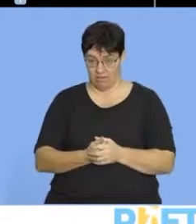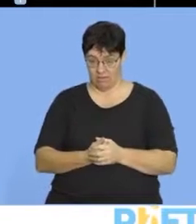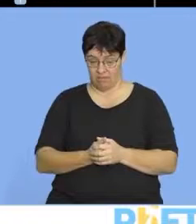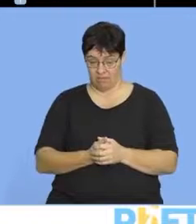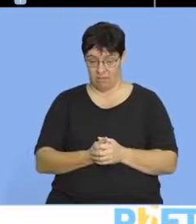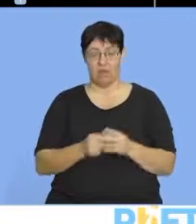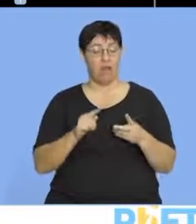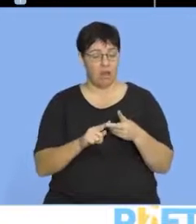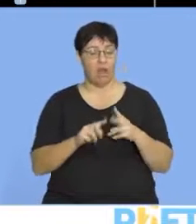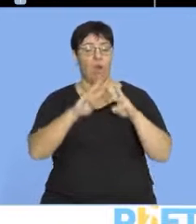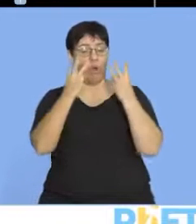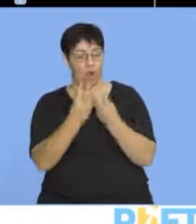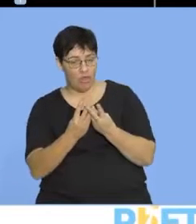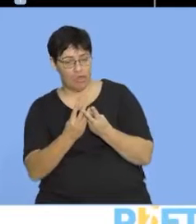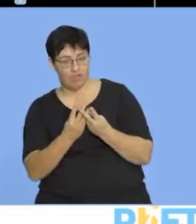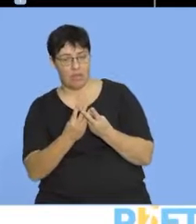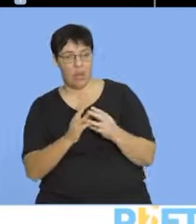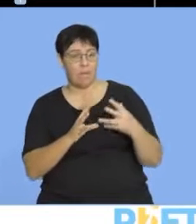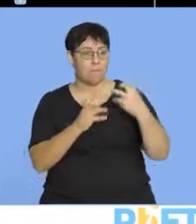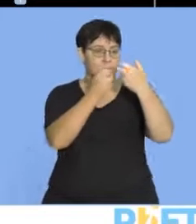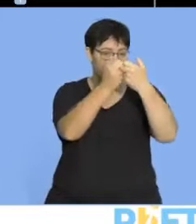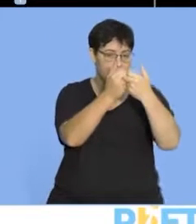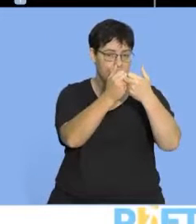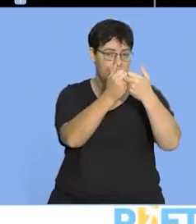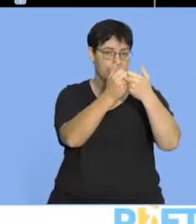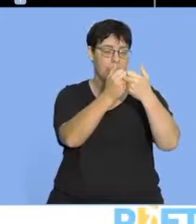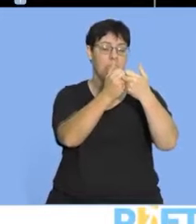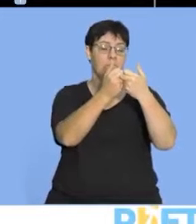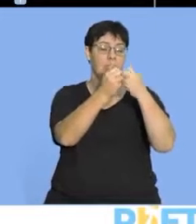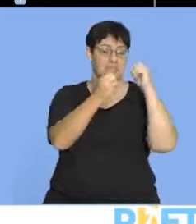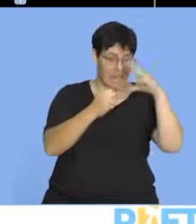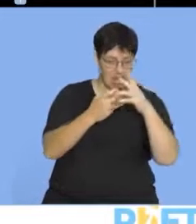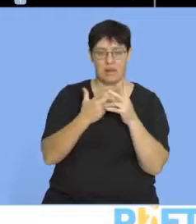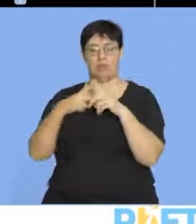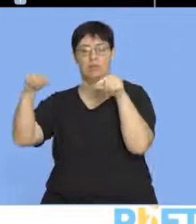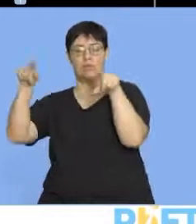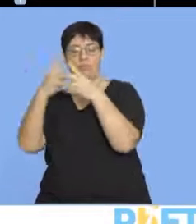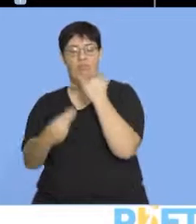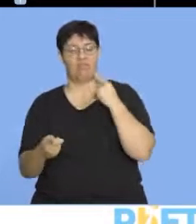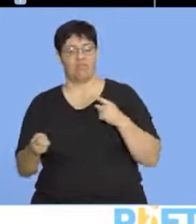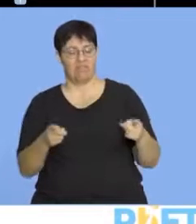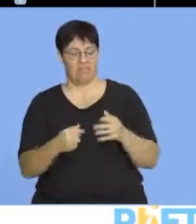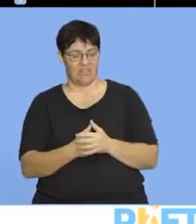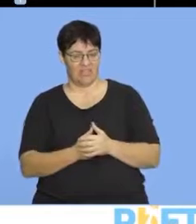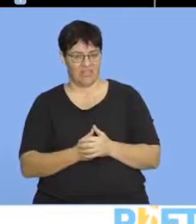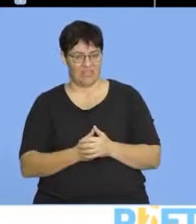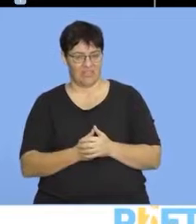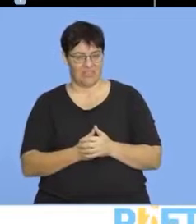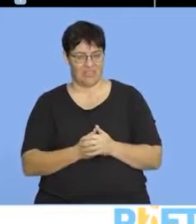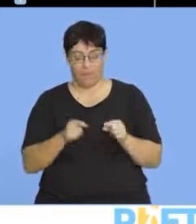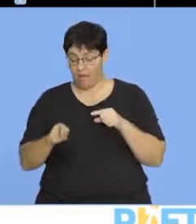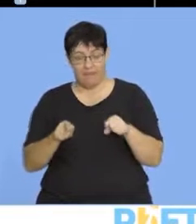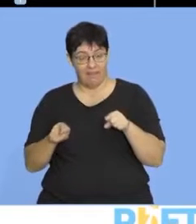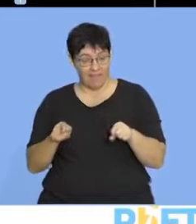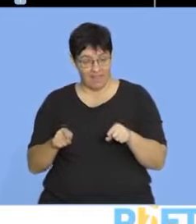the Earth is attracted to the Moon and the sun. And in fact, because of the interaction, because